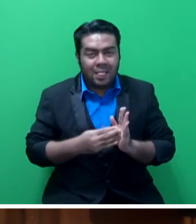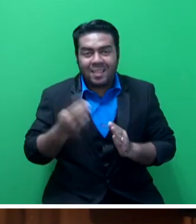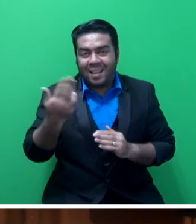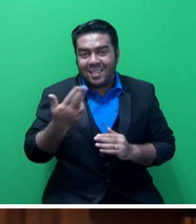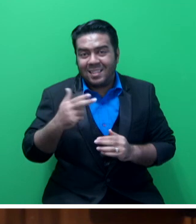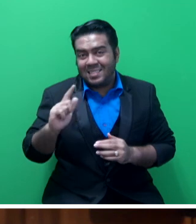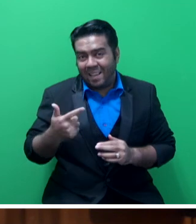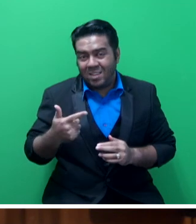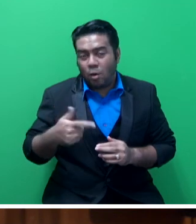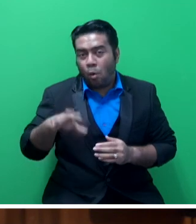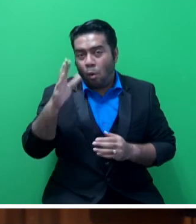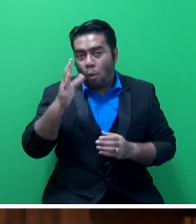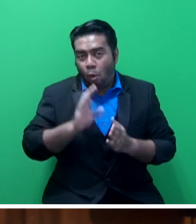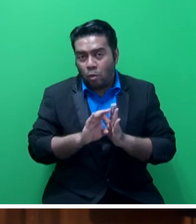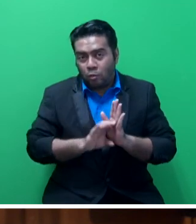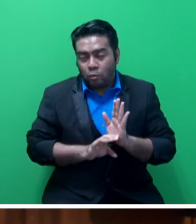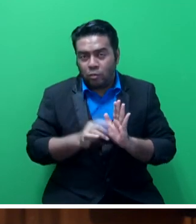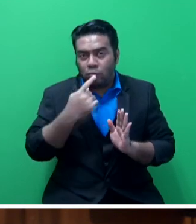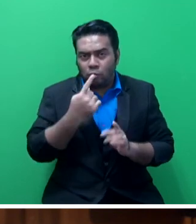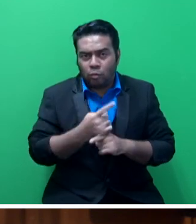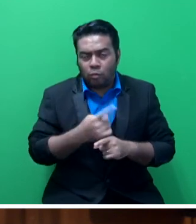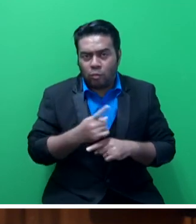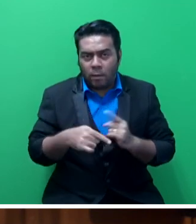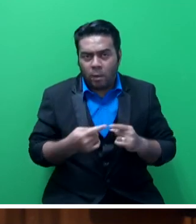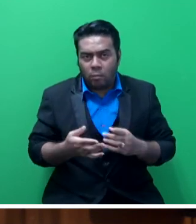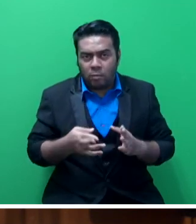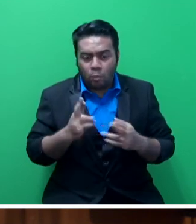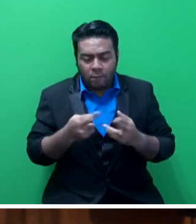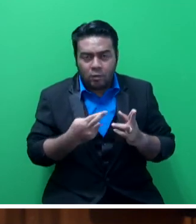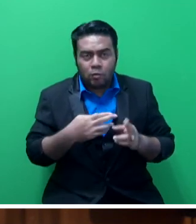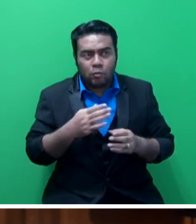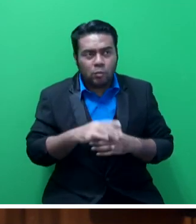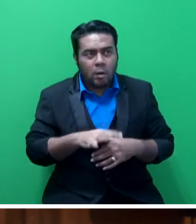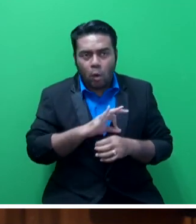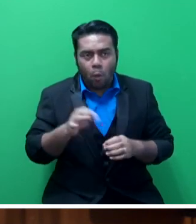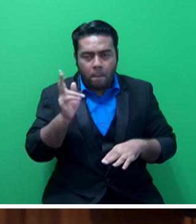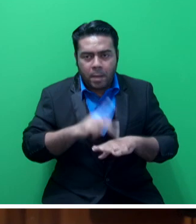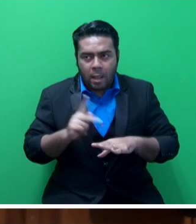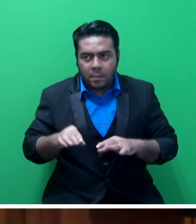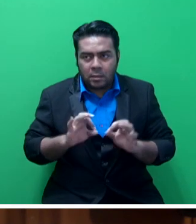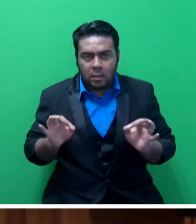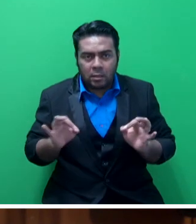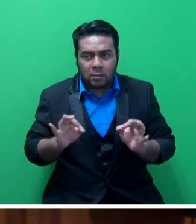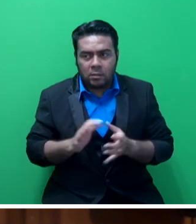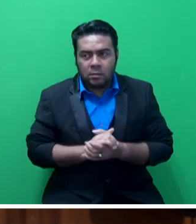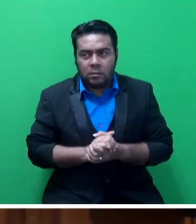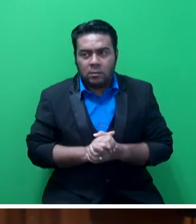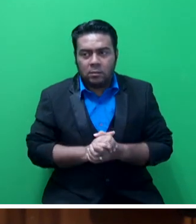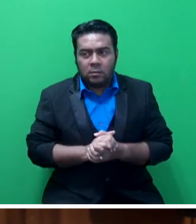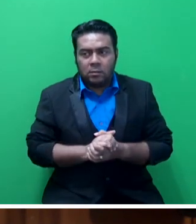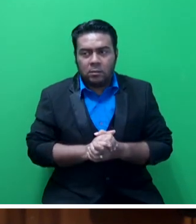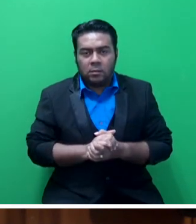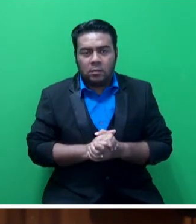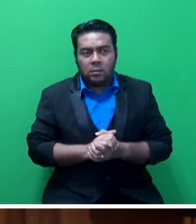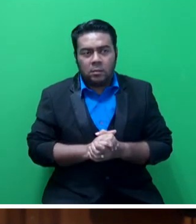1997 Constitution actually made a reference to the Code of Conduct. No Parliament put it in place. No government put